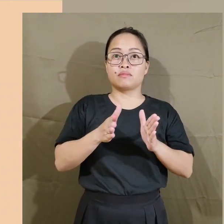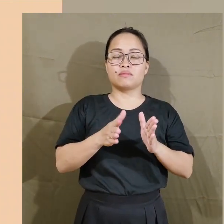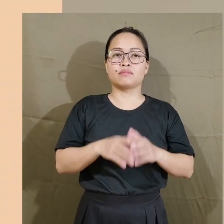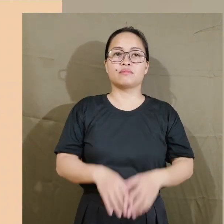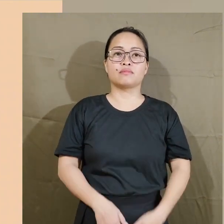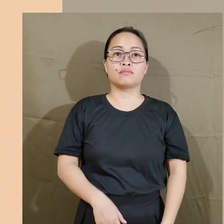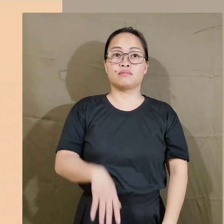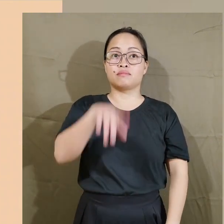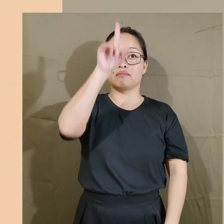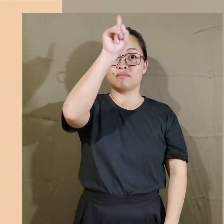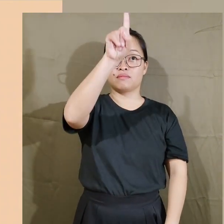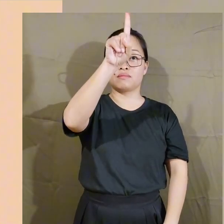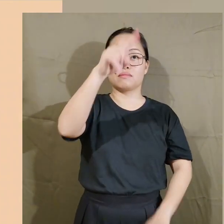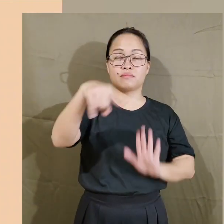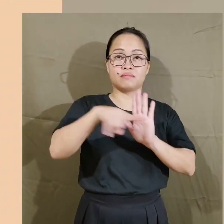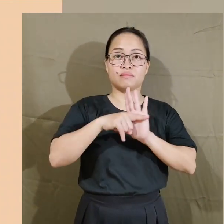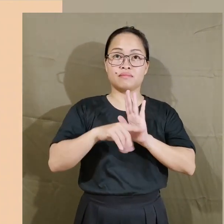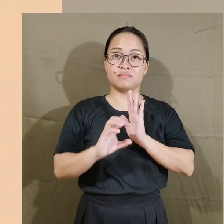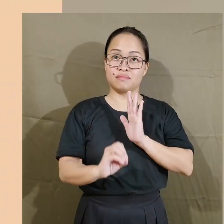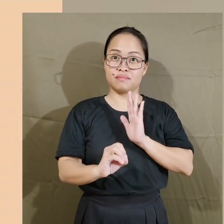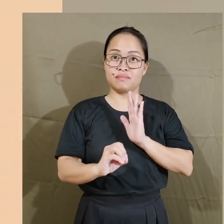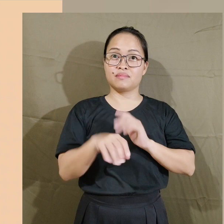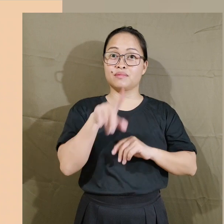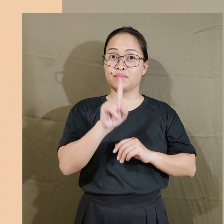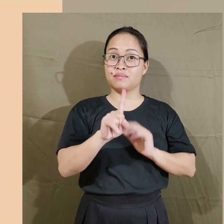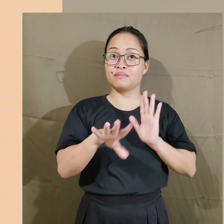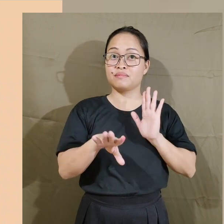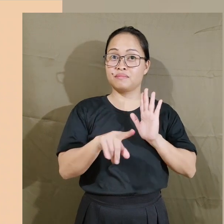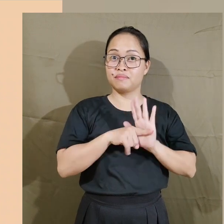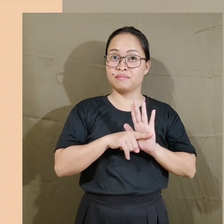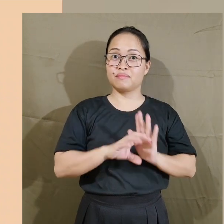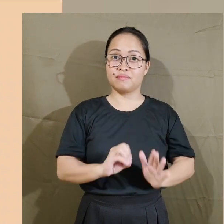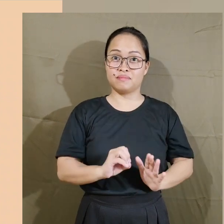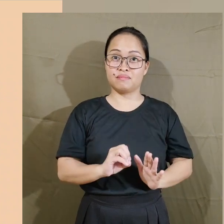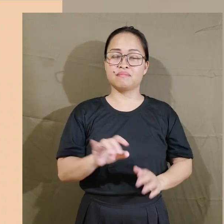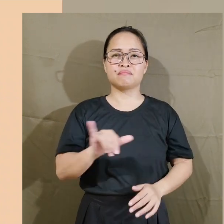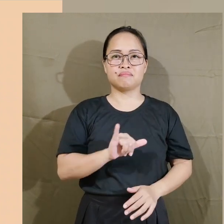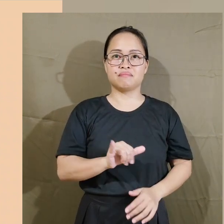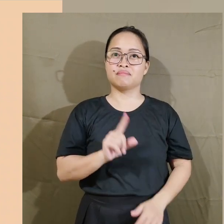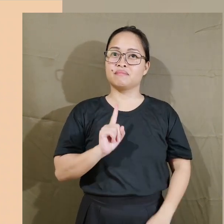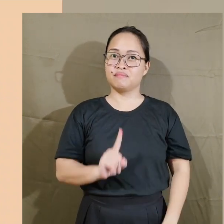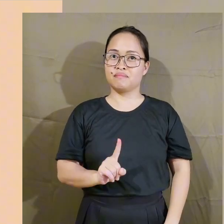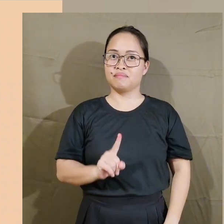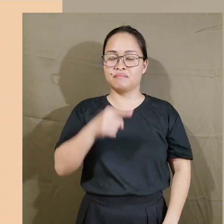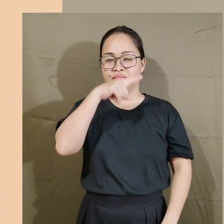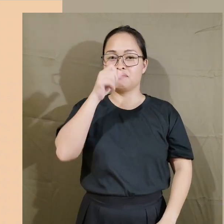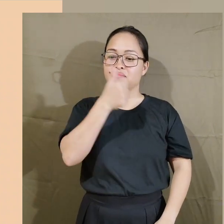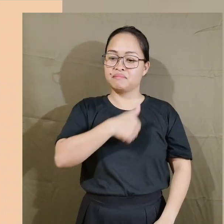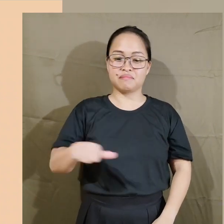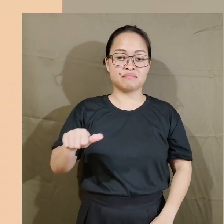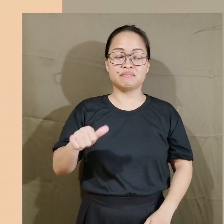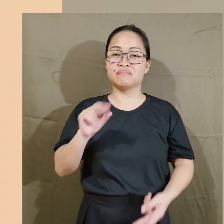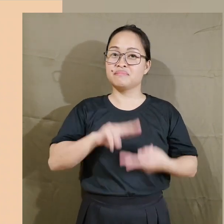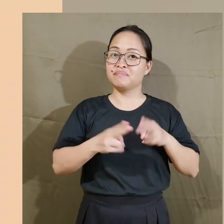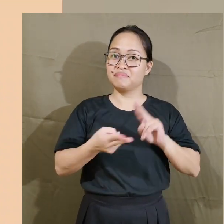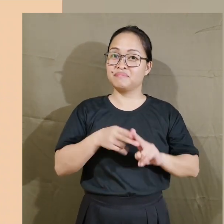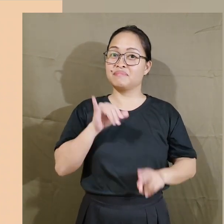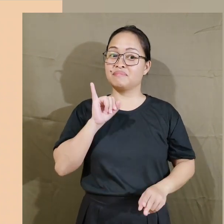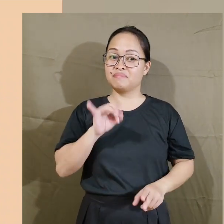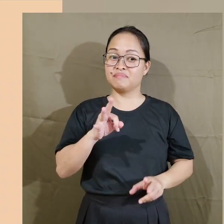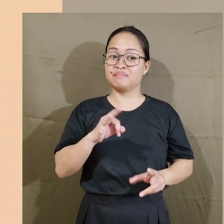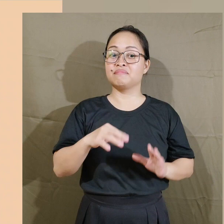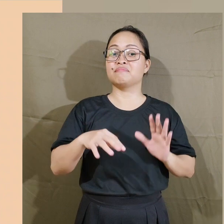Next, 1 minus 0. 1 minus 0 is still 1, since any number in